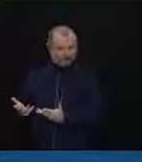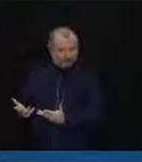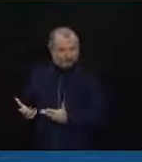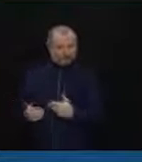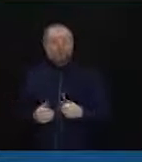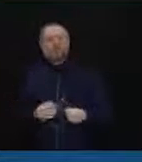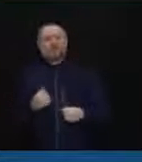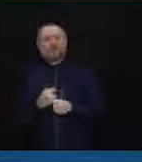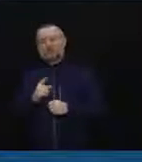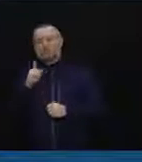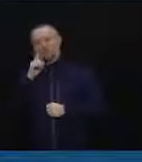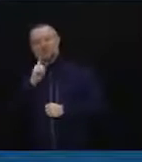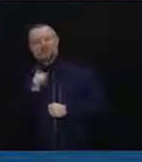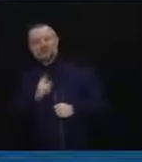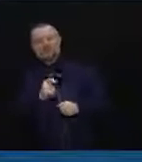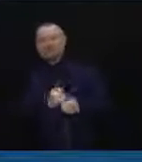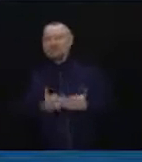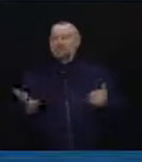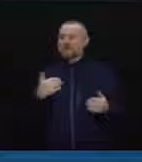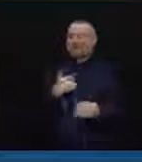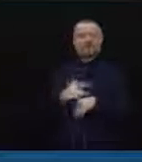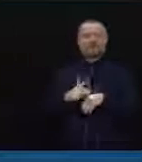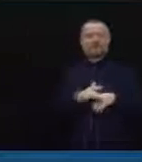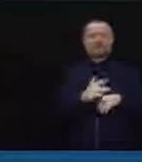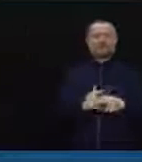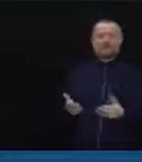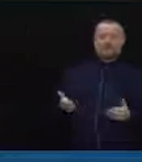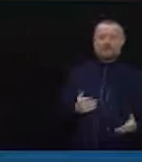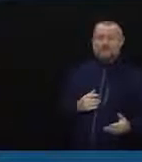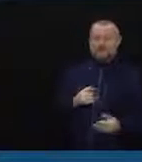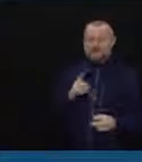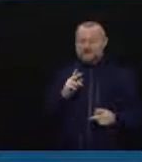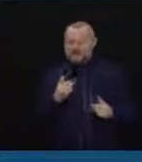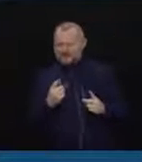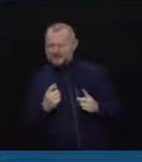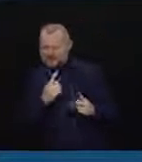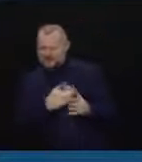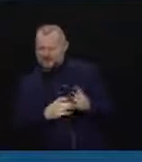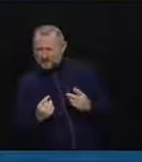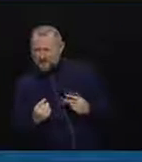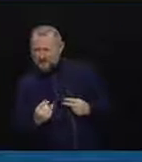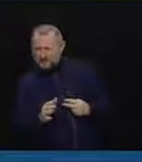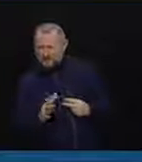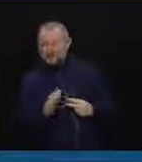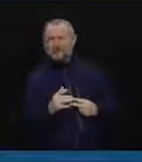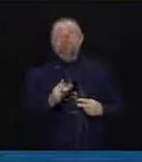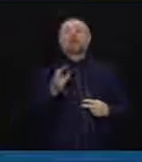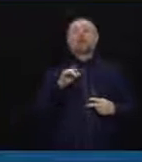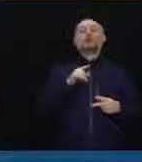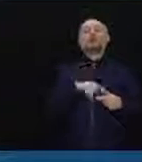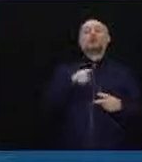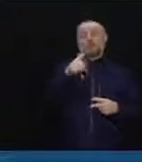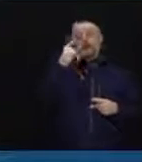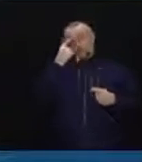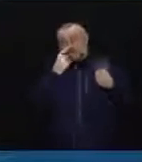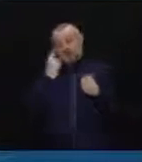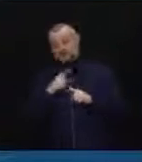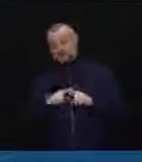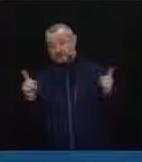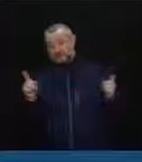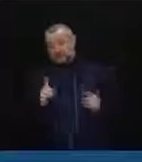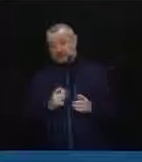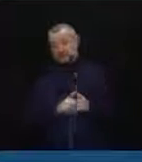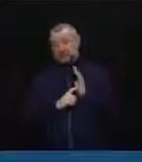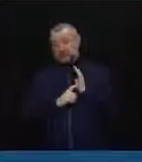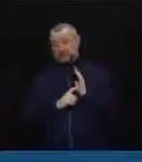supplies available to them. So was that the second part of your question? That was the second part. Yeah. Would you consider a difference in the masking requirements for under five and over five because of the